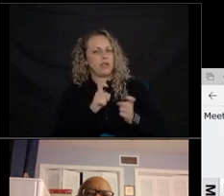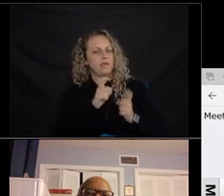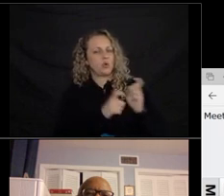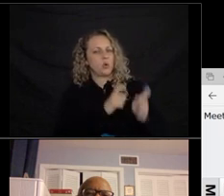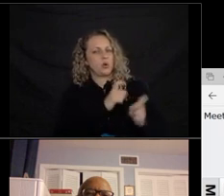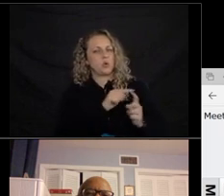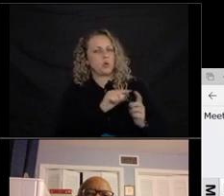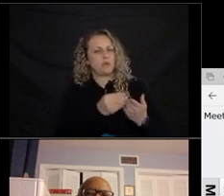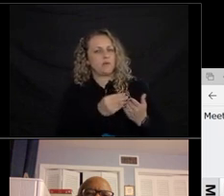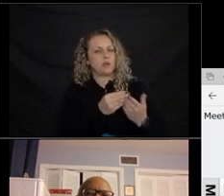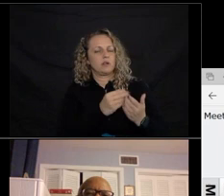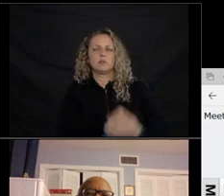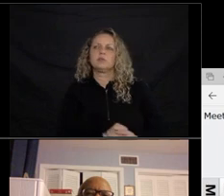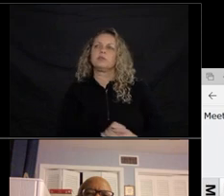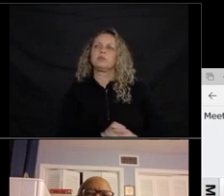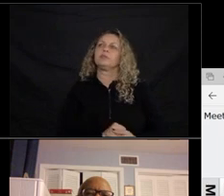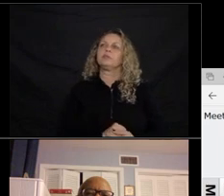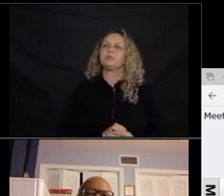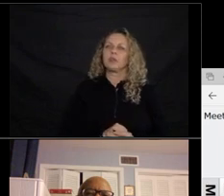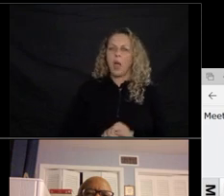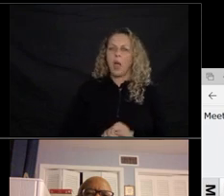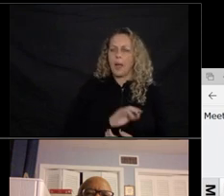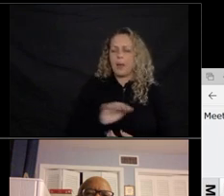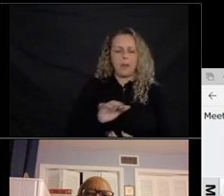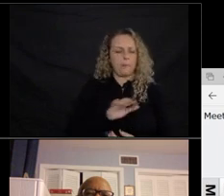to this fund?